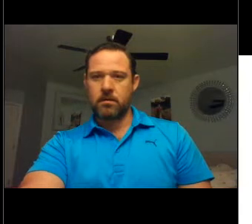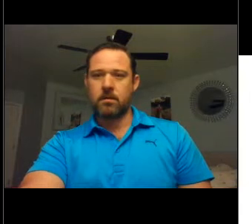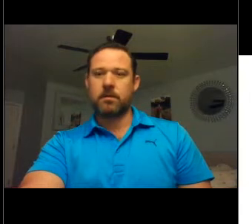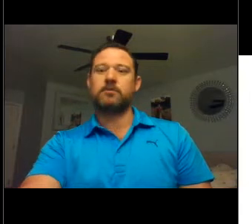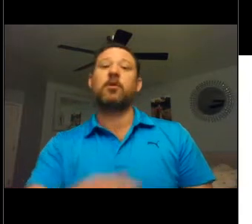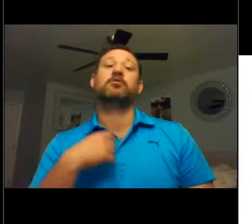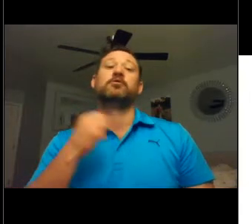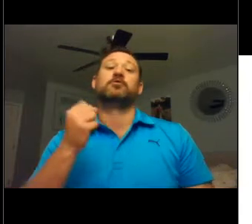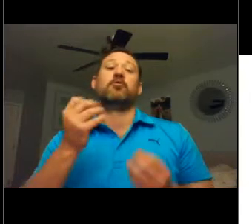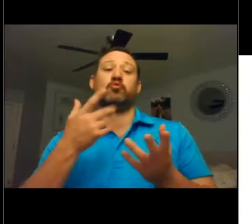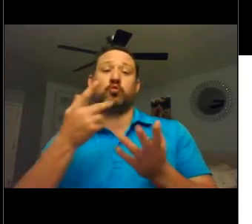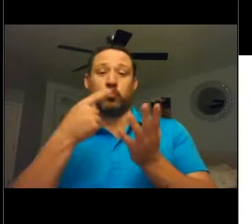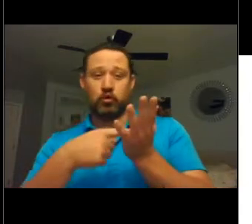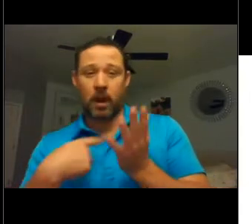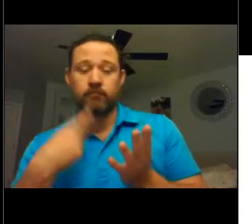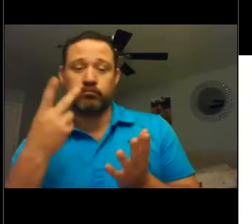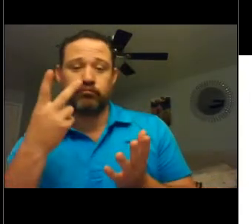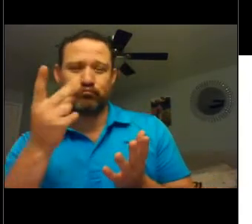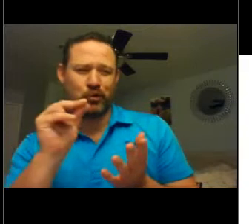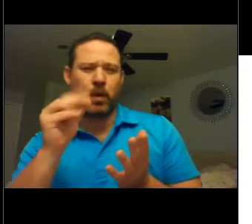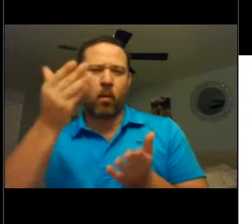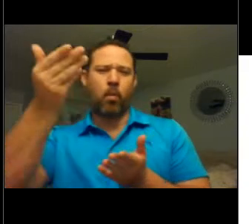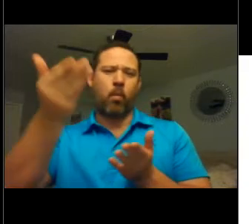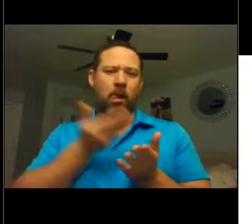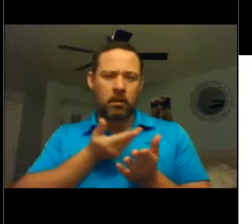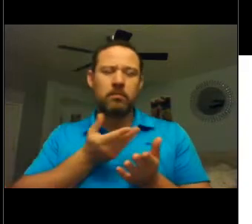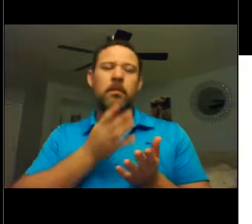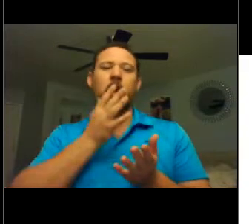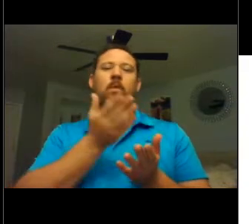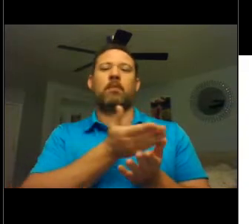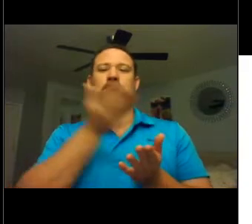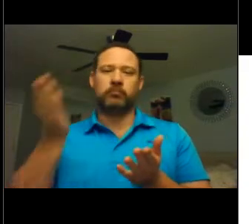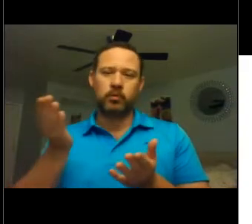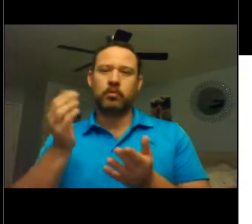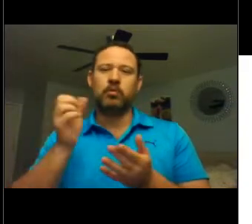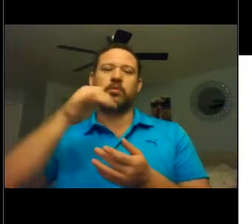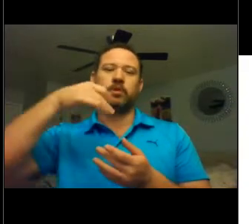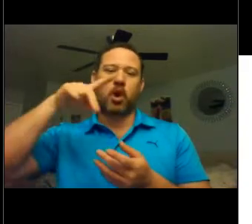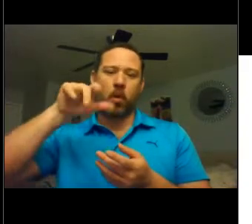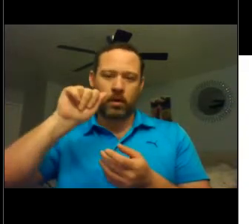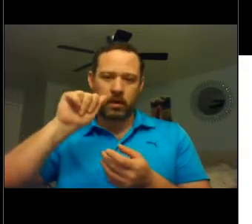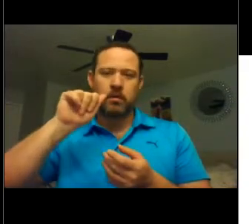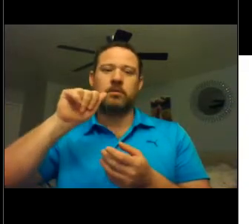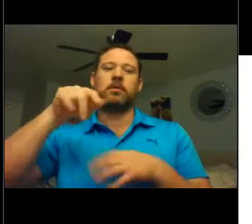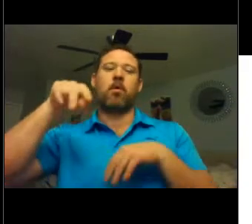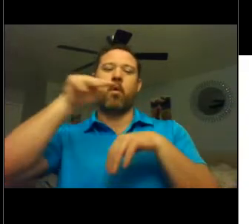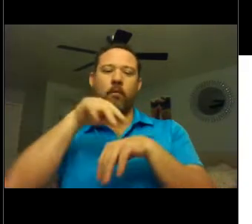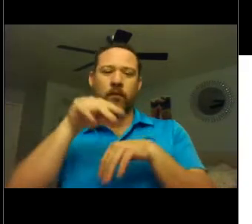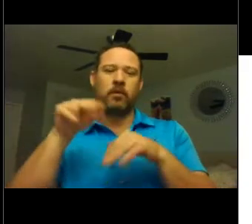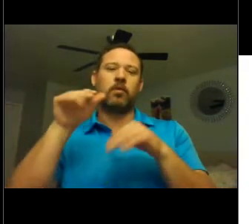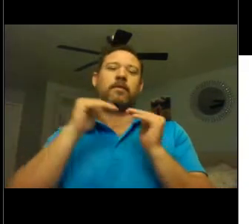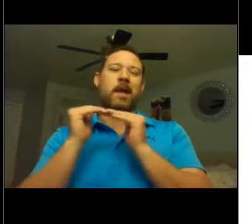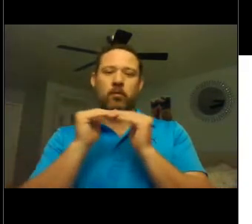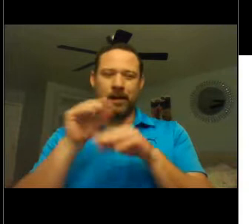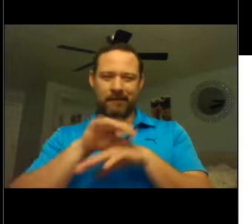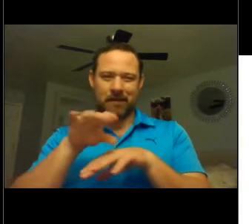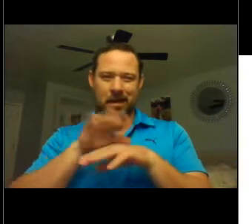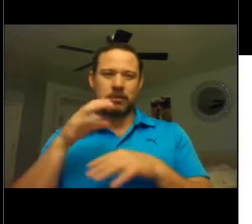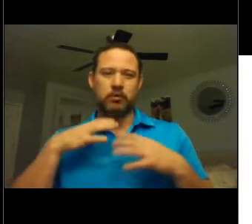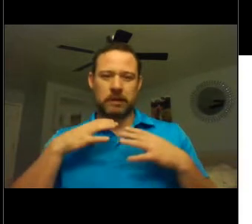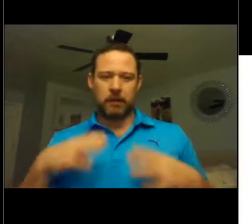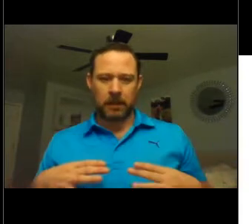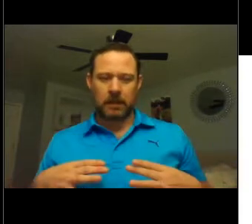welcome here for you all. I'm going to hand it over to Sequoia to give an overview of the Equity Advisory Committee.